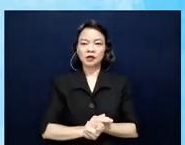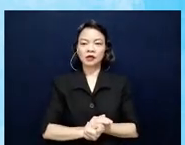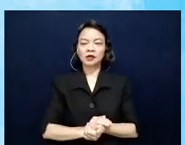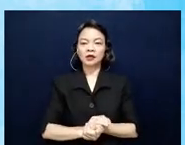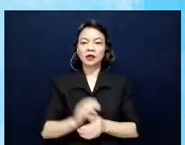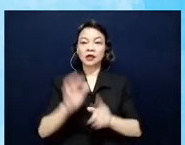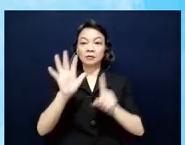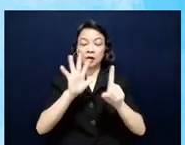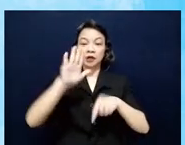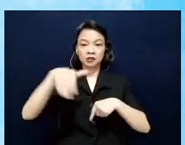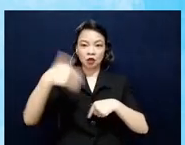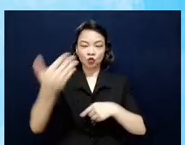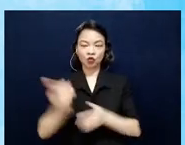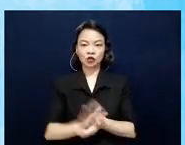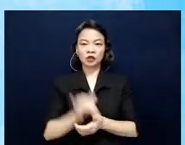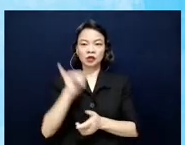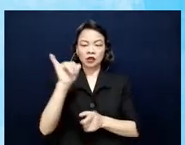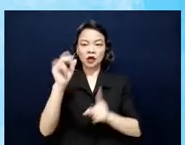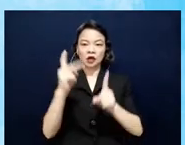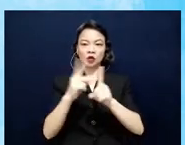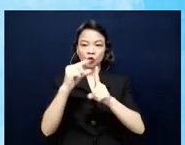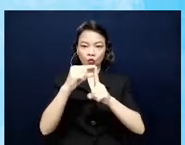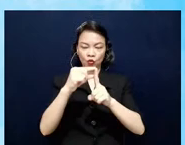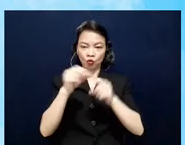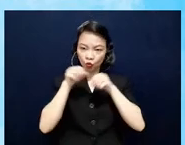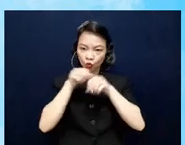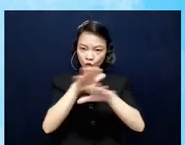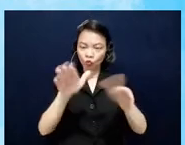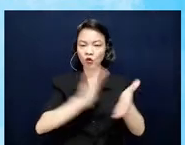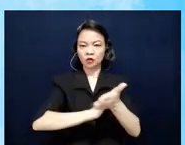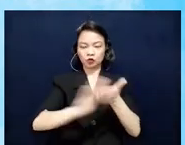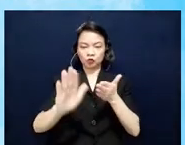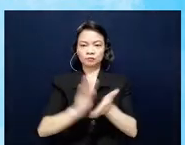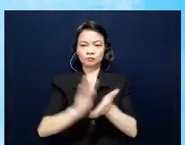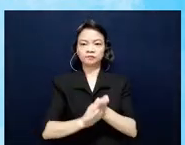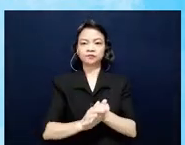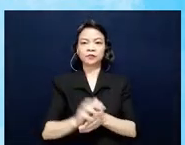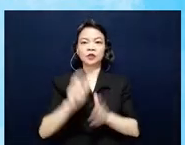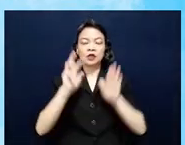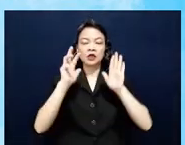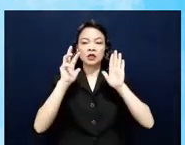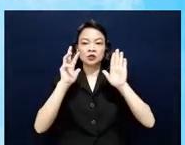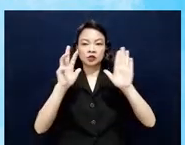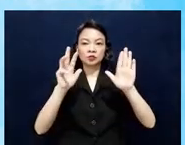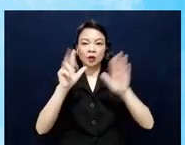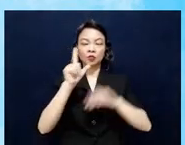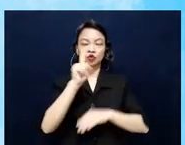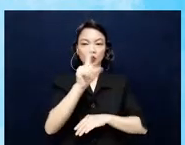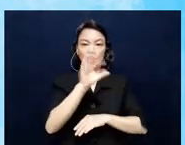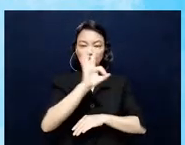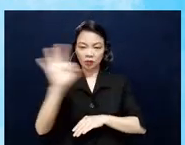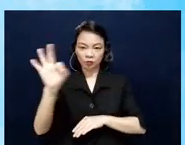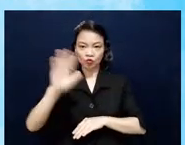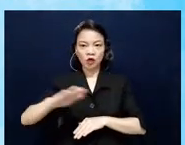to directly reach more than 91,000 young people with health information and non-communicable